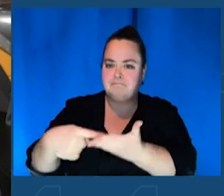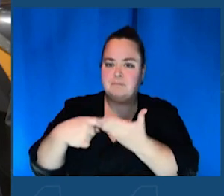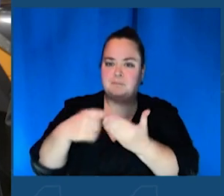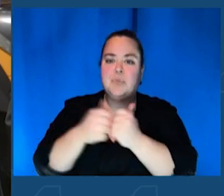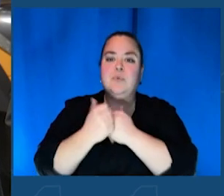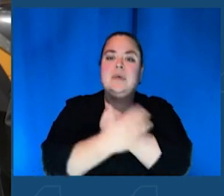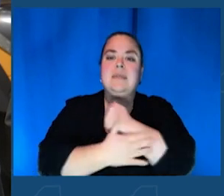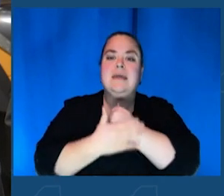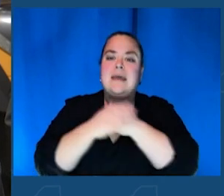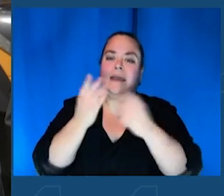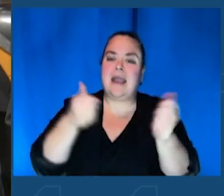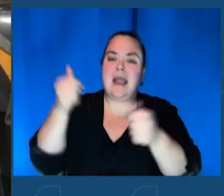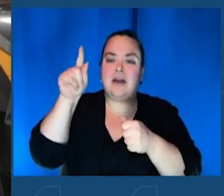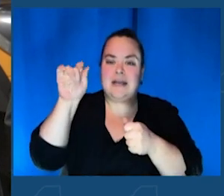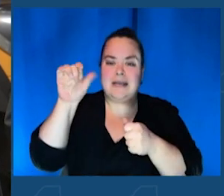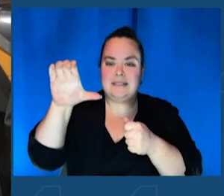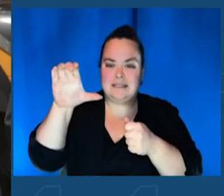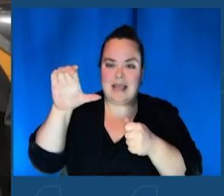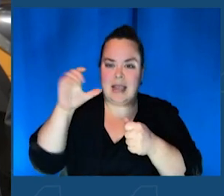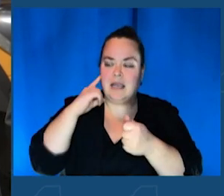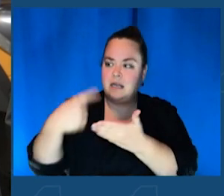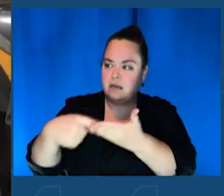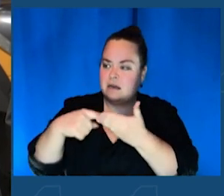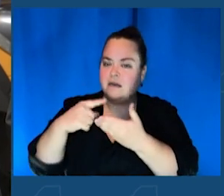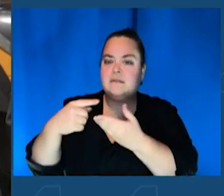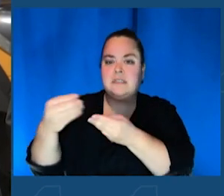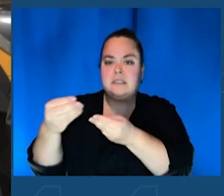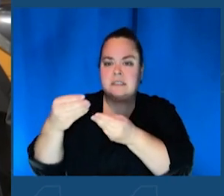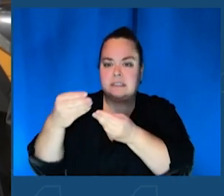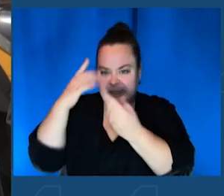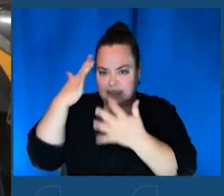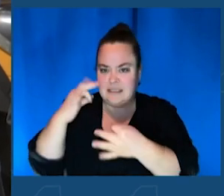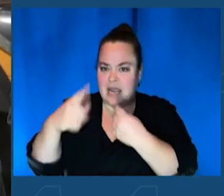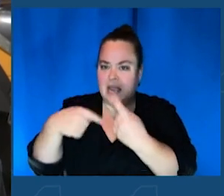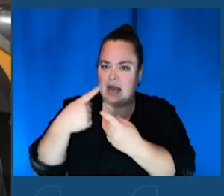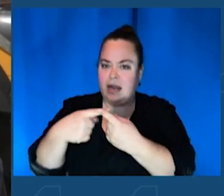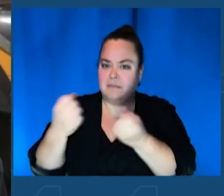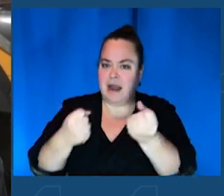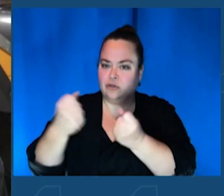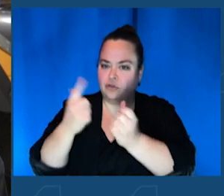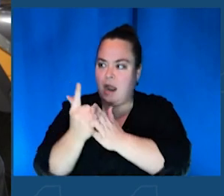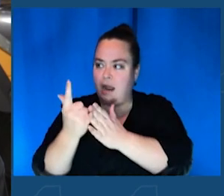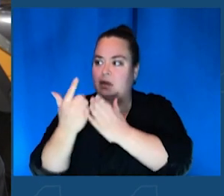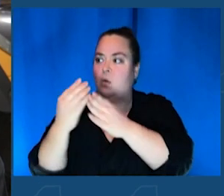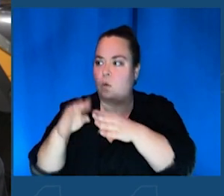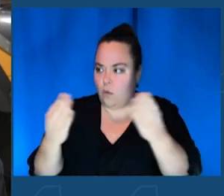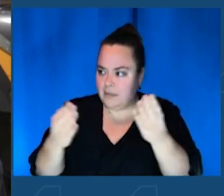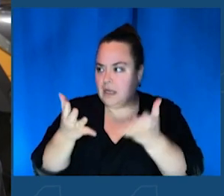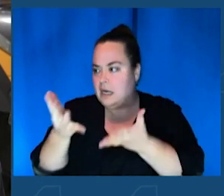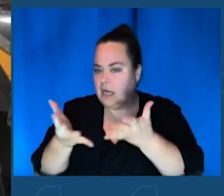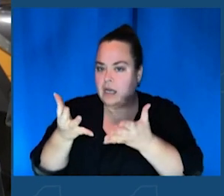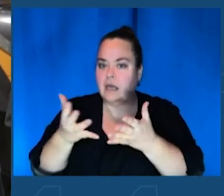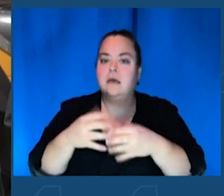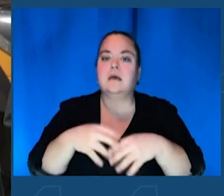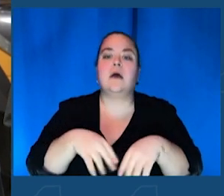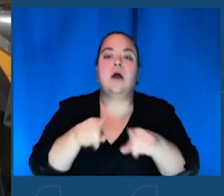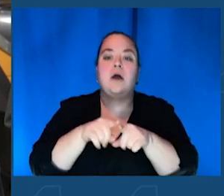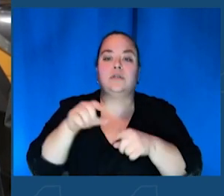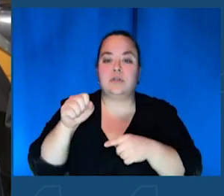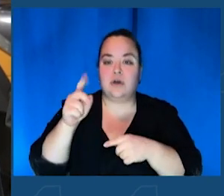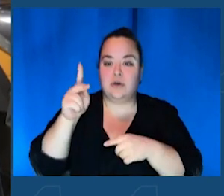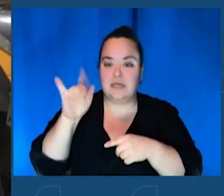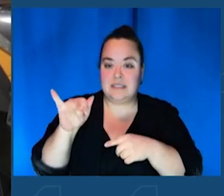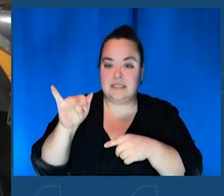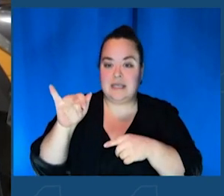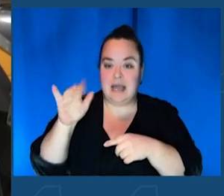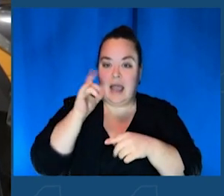the communities on driving bans, so that's all coordinated there. The sky will also be opening. We'll be giving notification on when the sky will be open as well. We